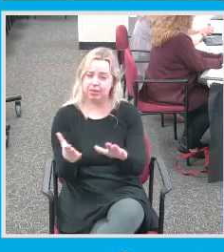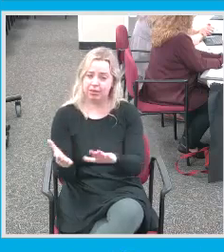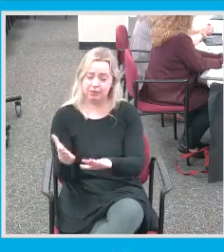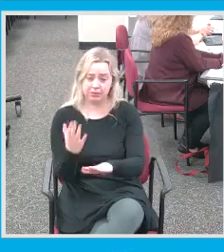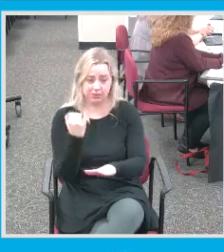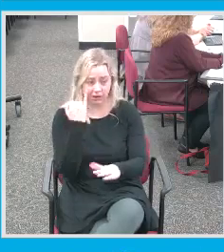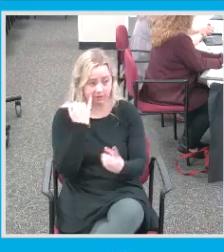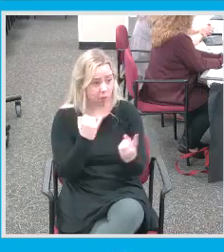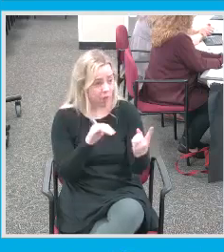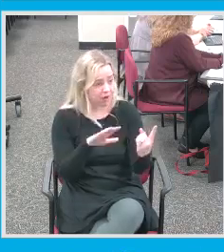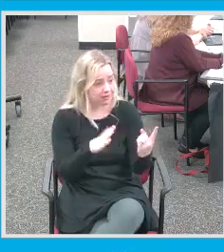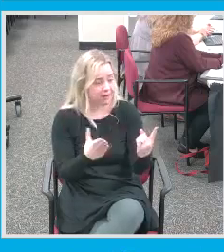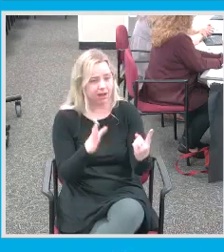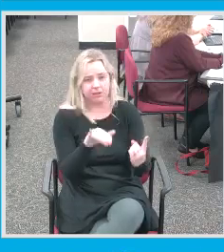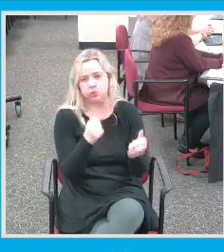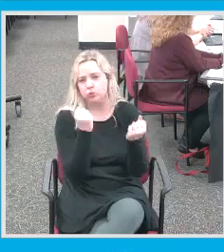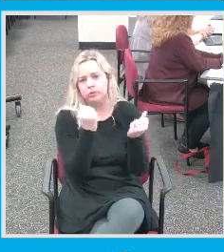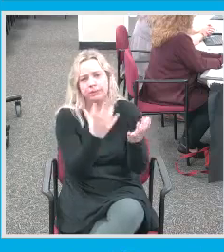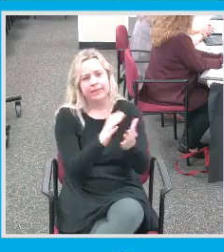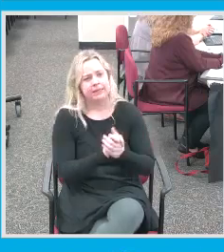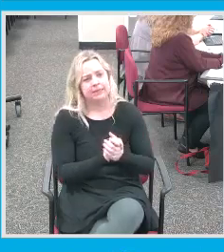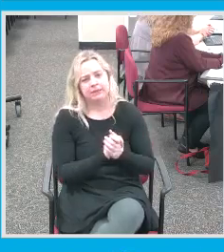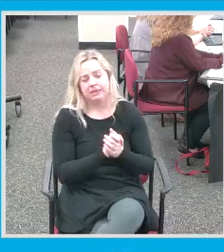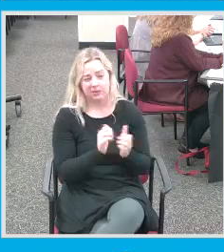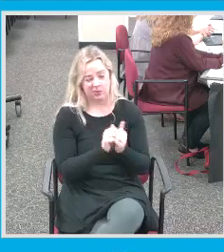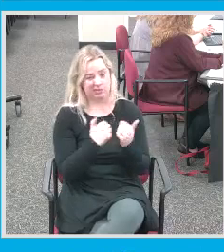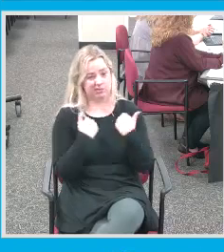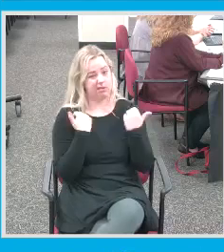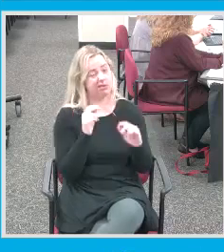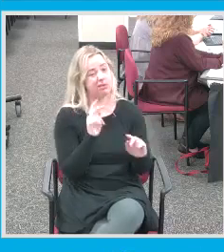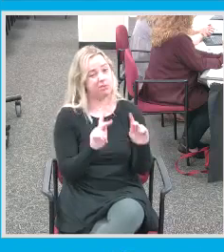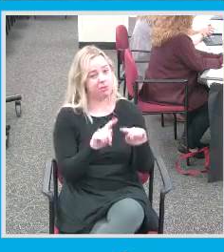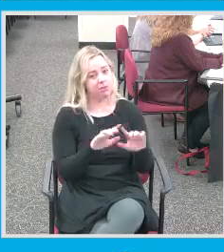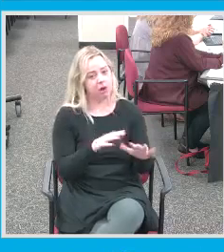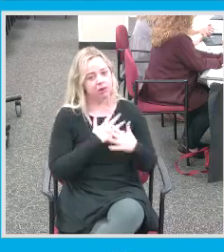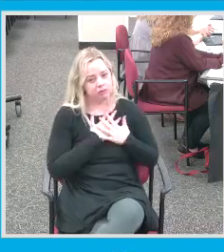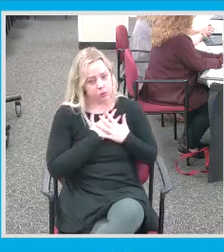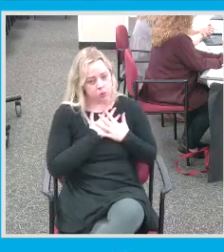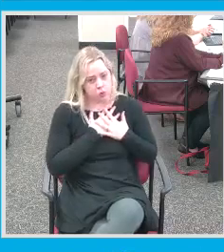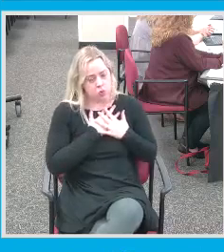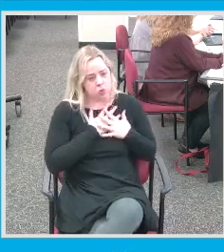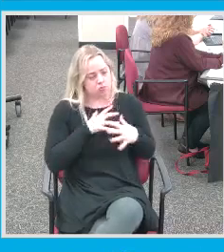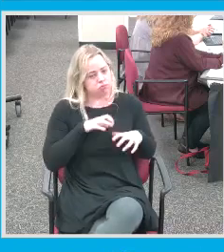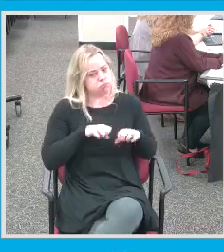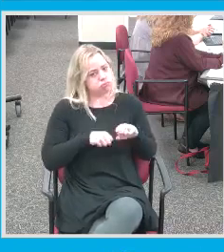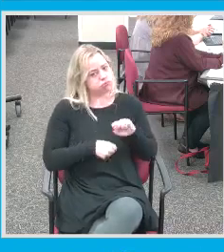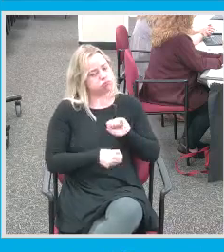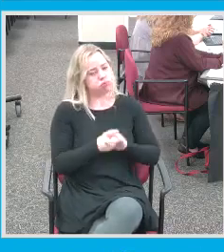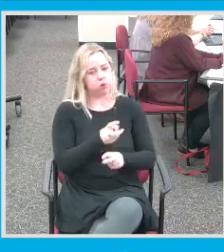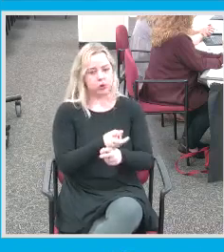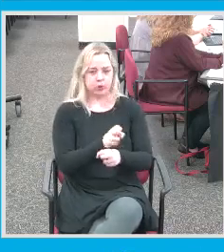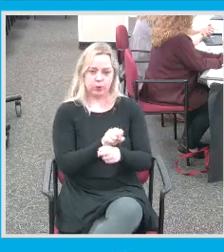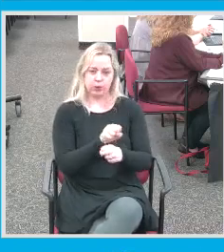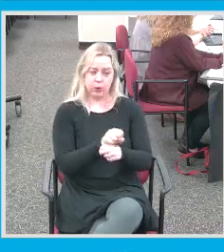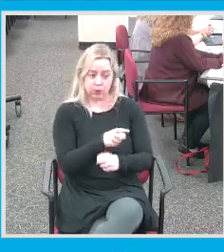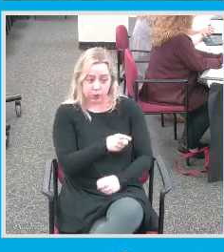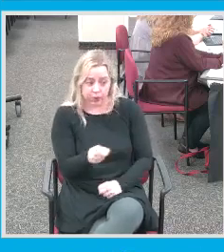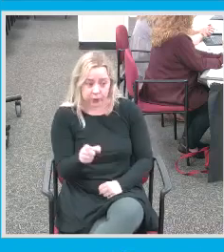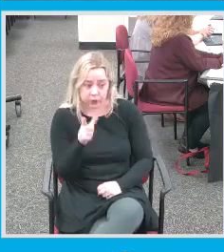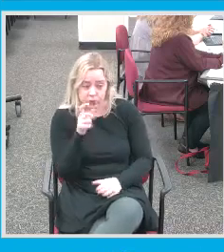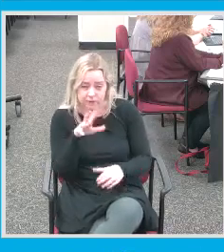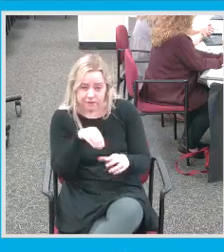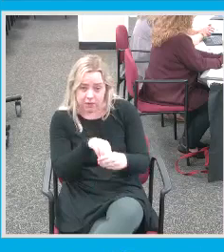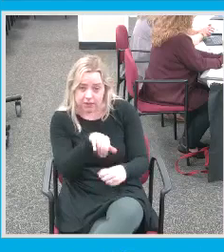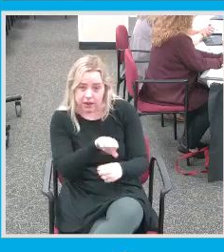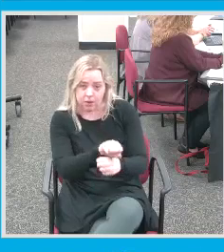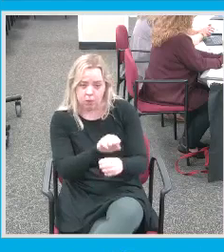many within youth. But it is heavy work, and the people that are involved in this work, I want to acknowledge